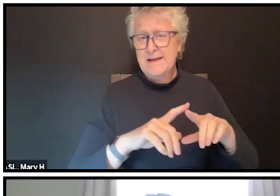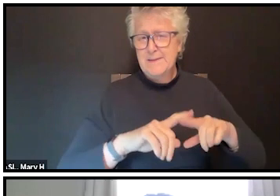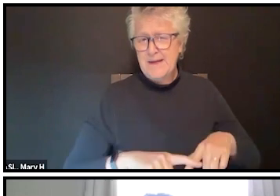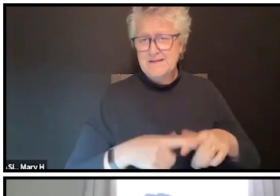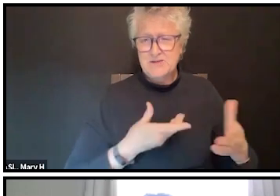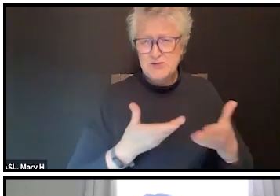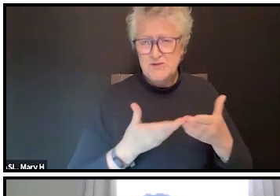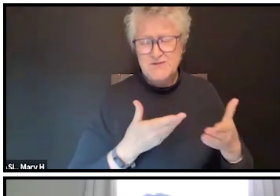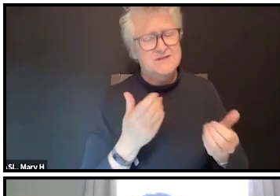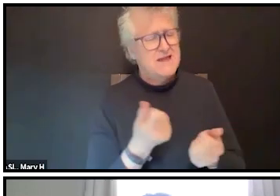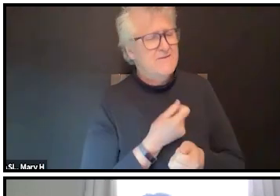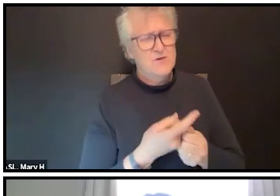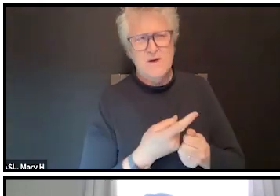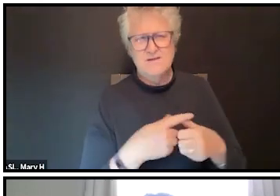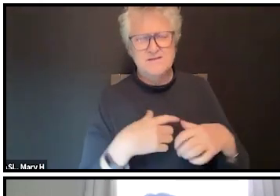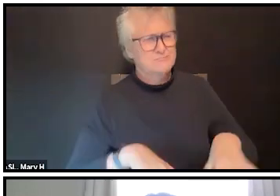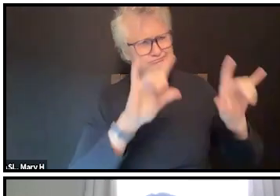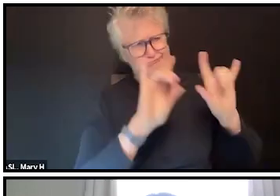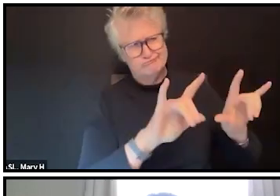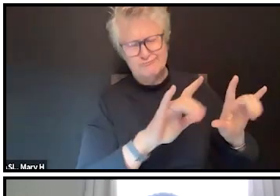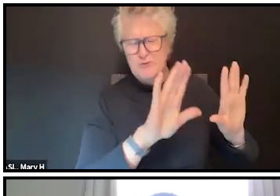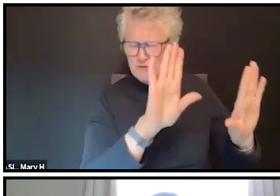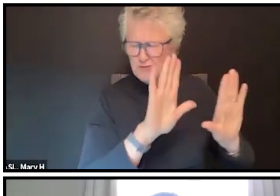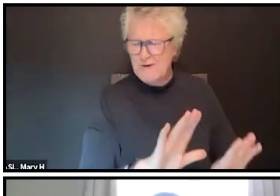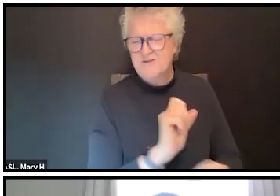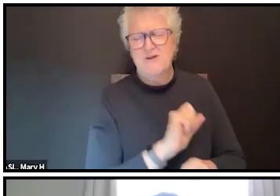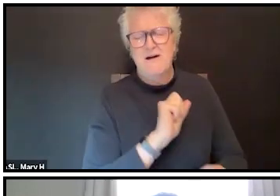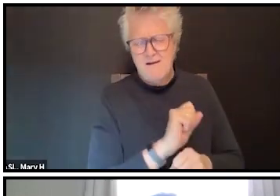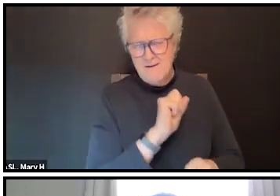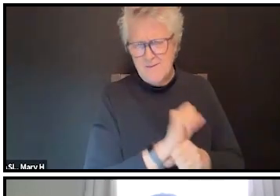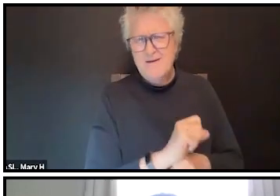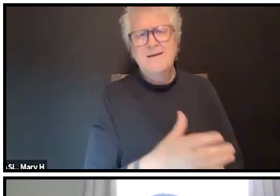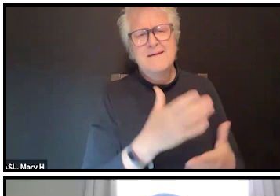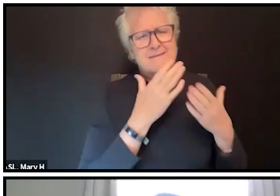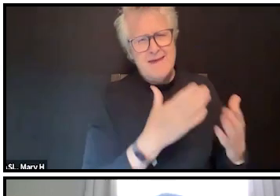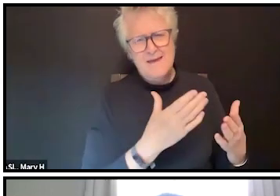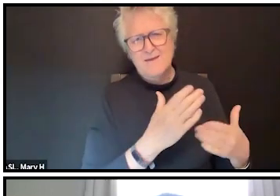out, doing a great job as well too. And thank you for all those updates.